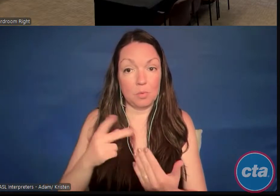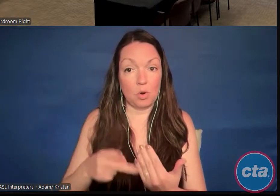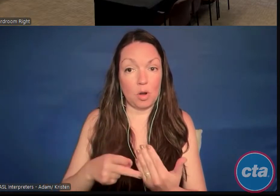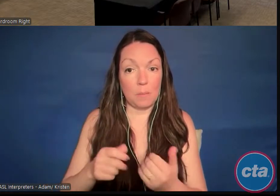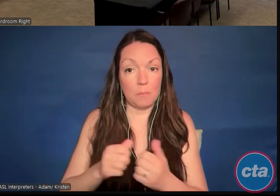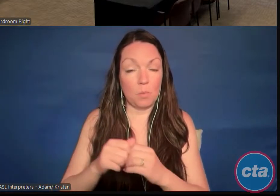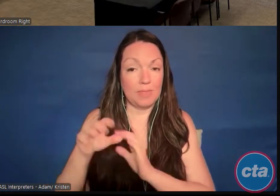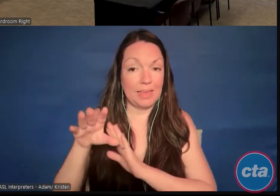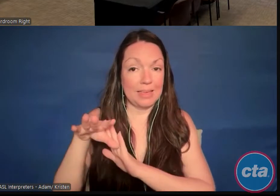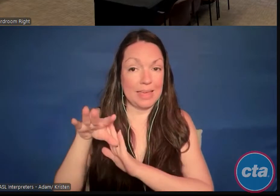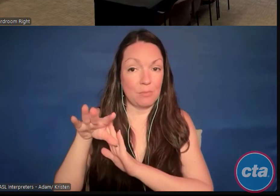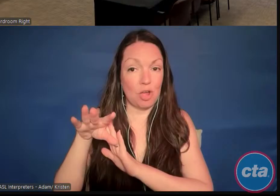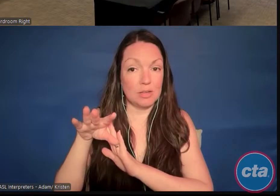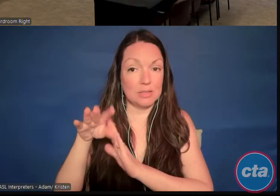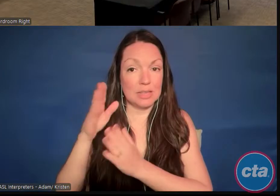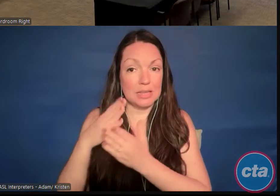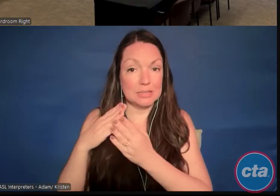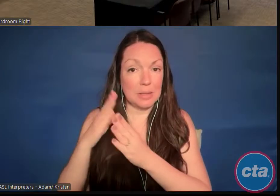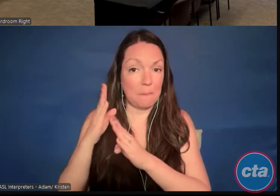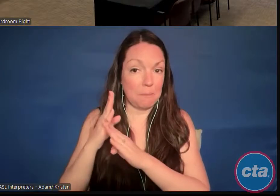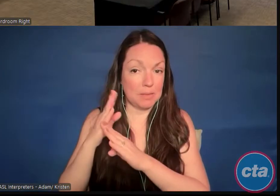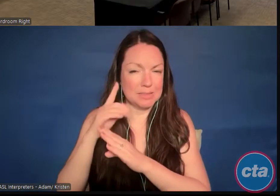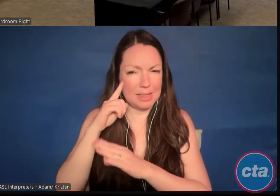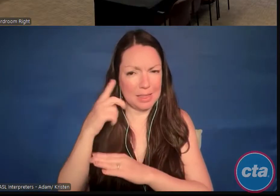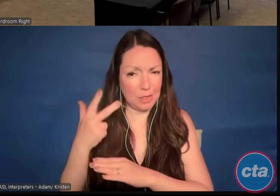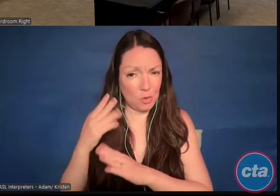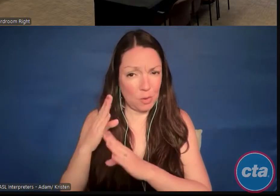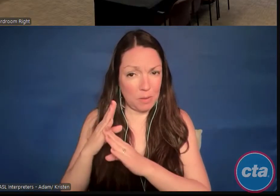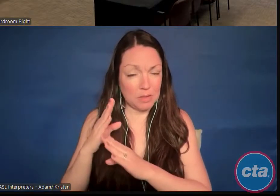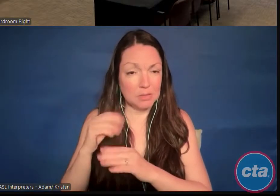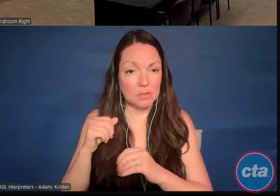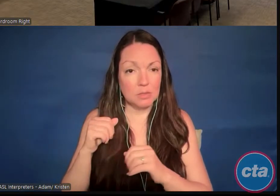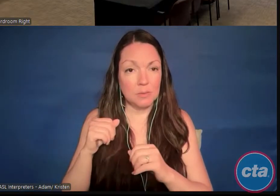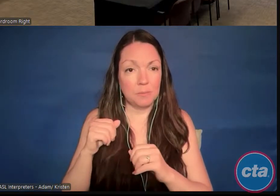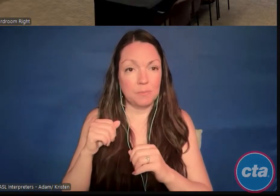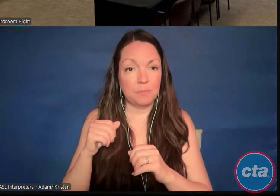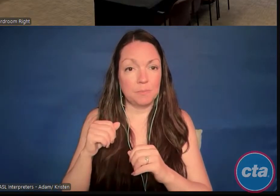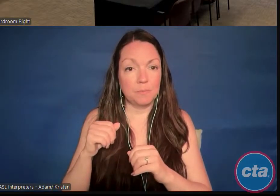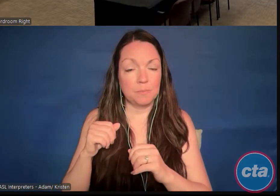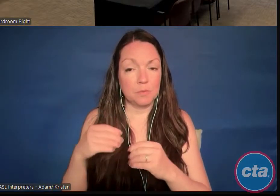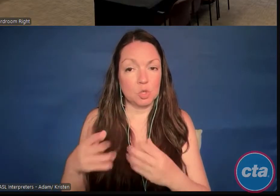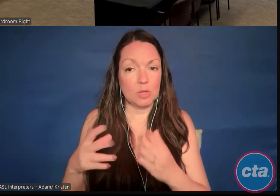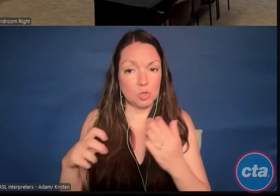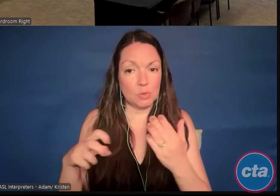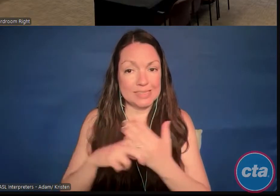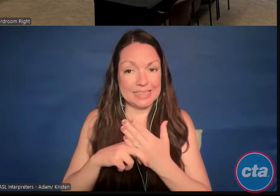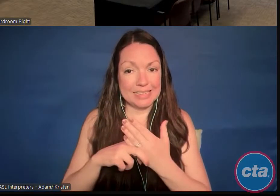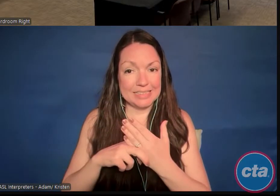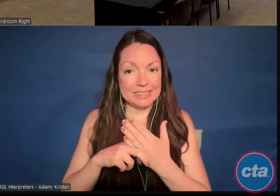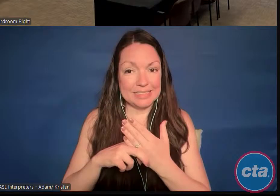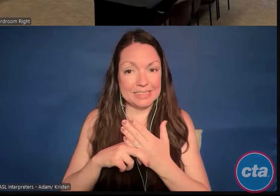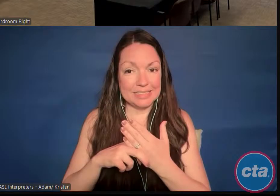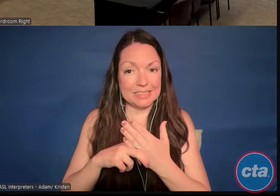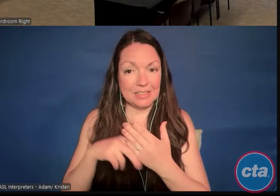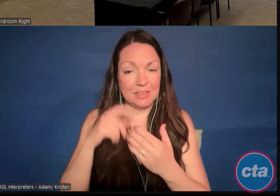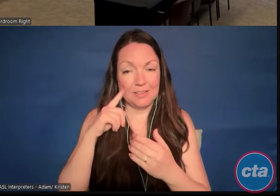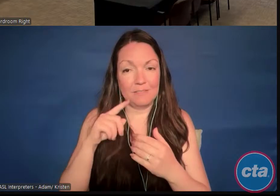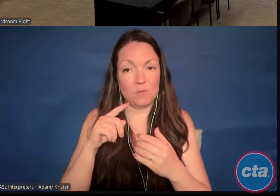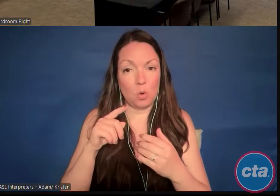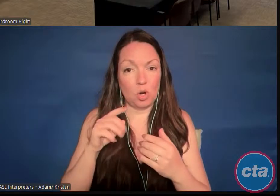cameras installed on certain buses, I think 3 buses, to issue tickets for those delivery trucks